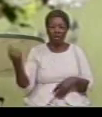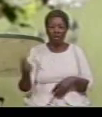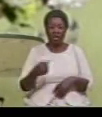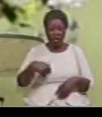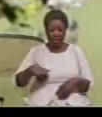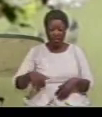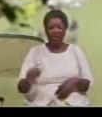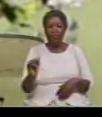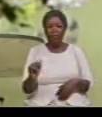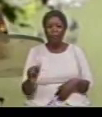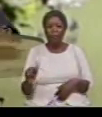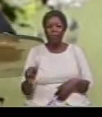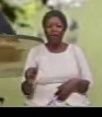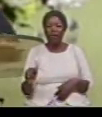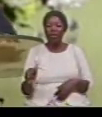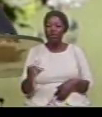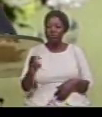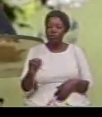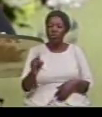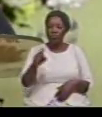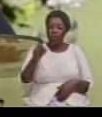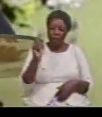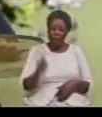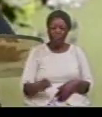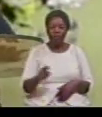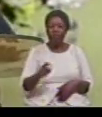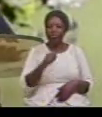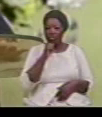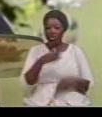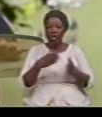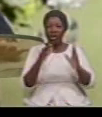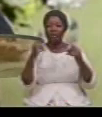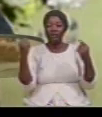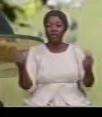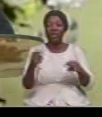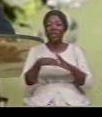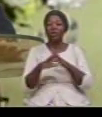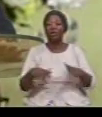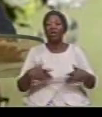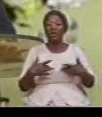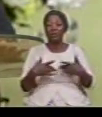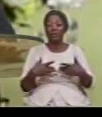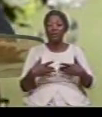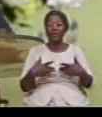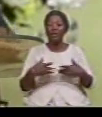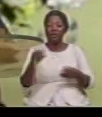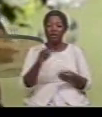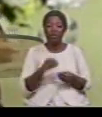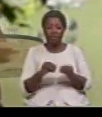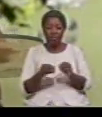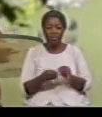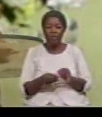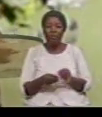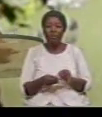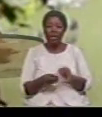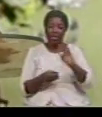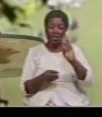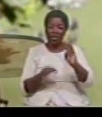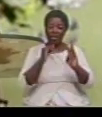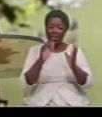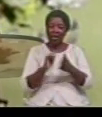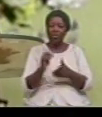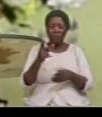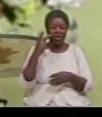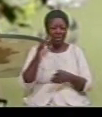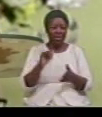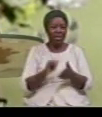here. We see this in verse 24 through to 24. And number 6, spreading deep spot in